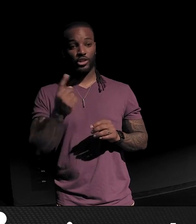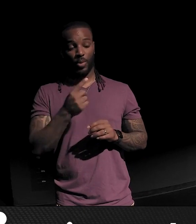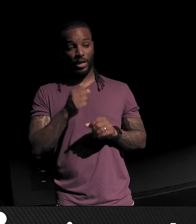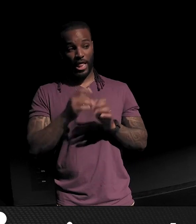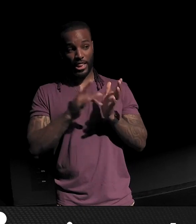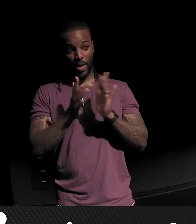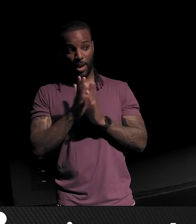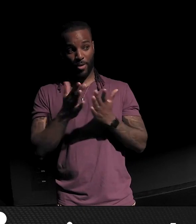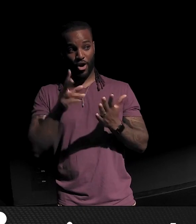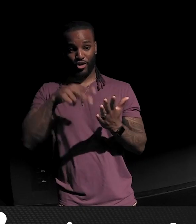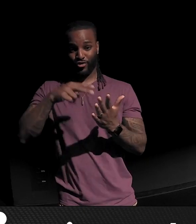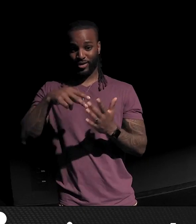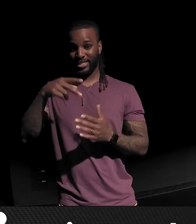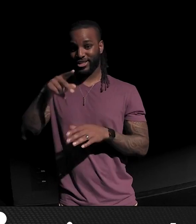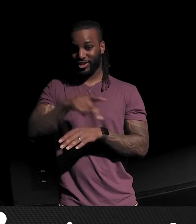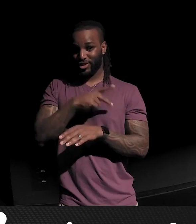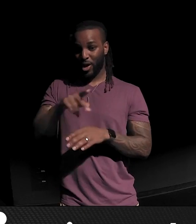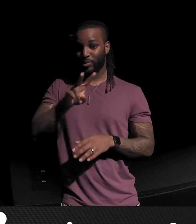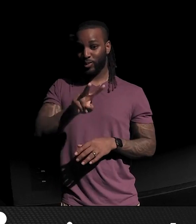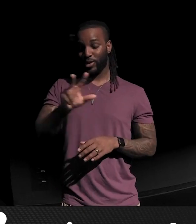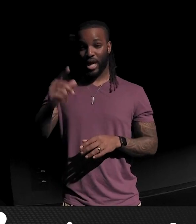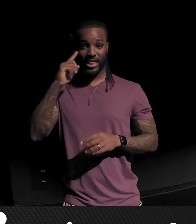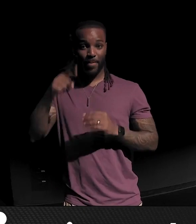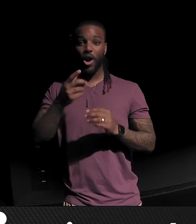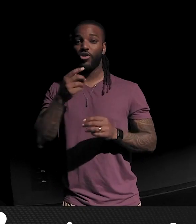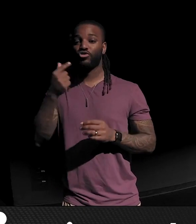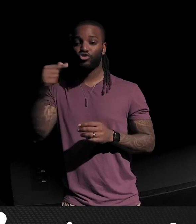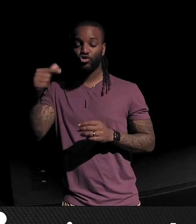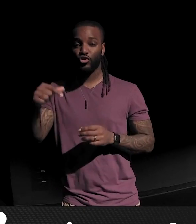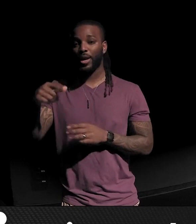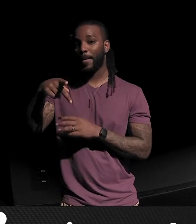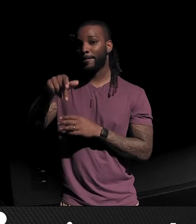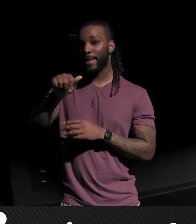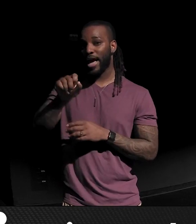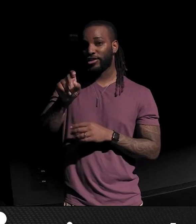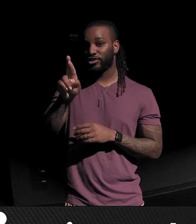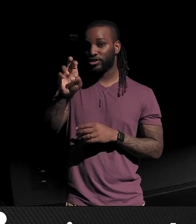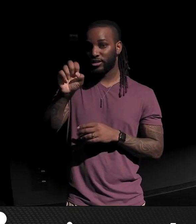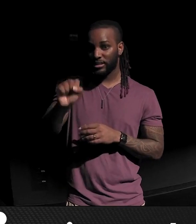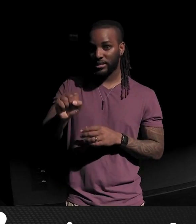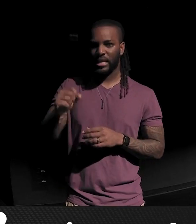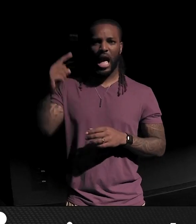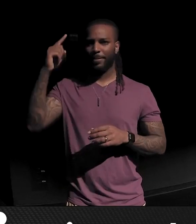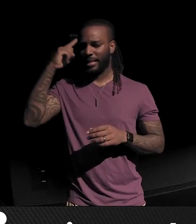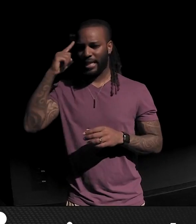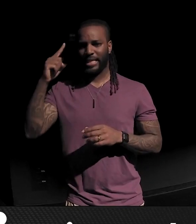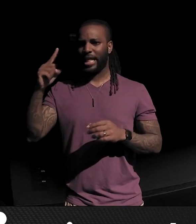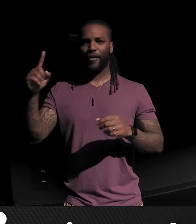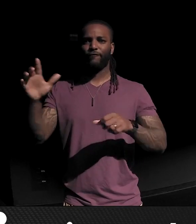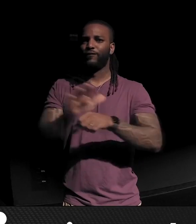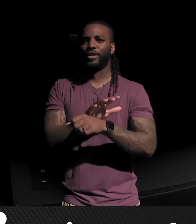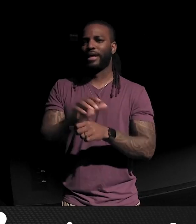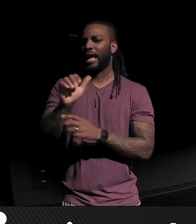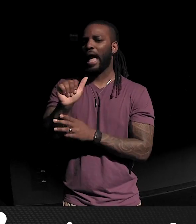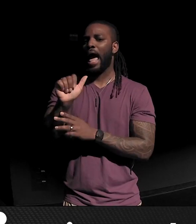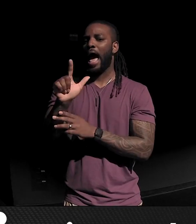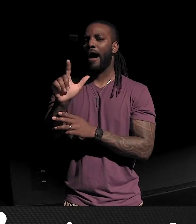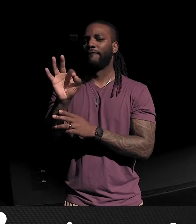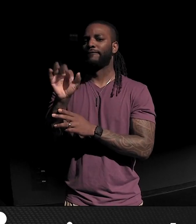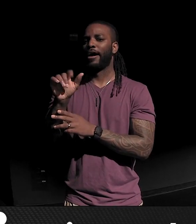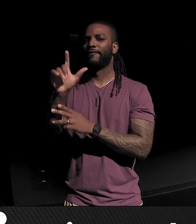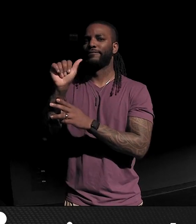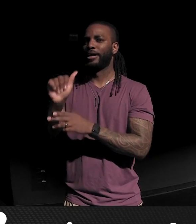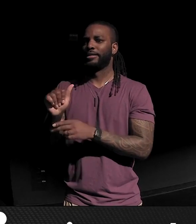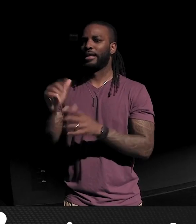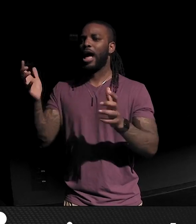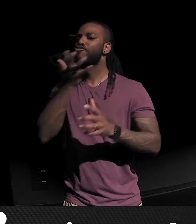because when I think about green pastures, I'm thinking about a field full of waist-high alfalfa. Like, I'm not thinking about this little tiny tuft of grass stuck underneath